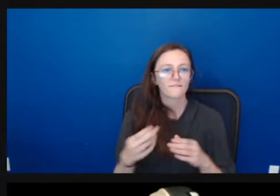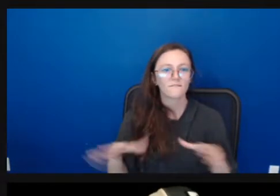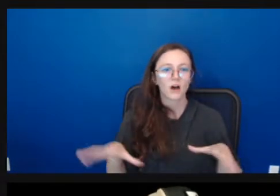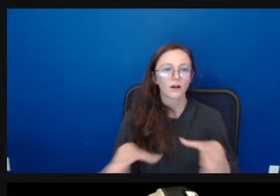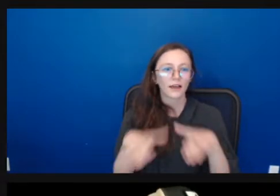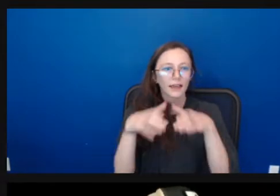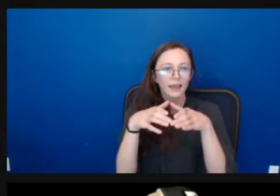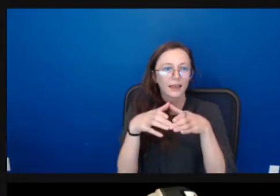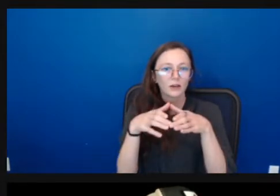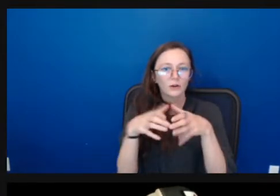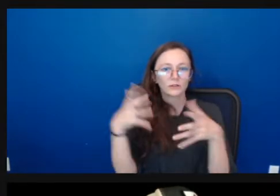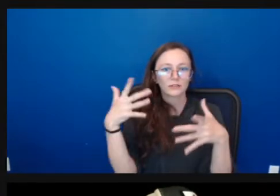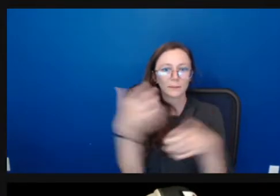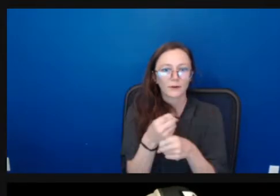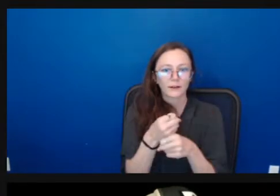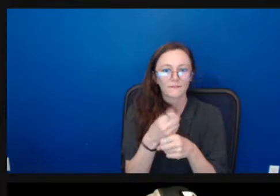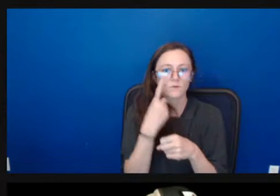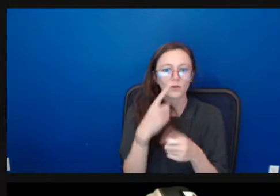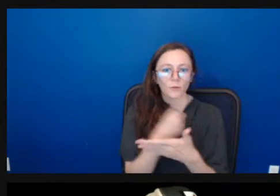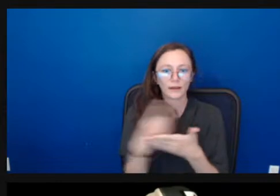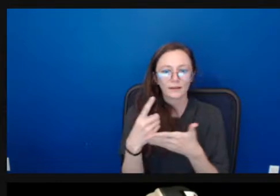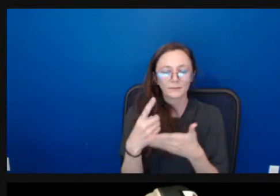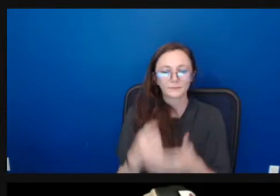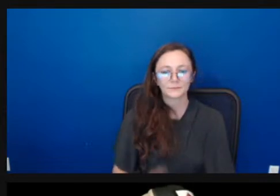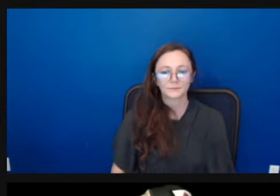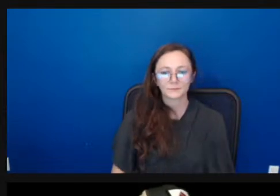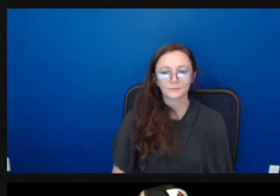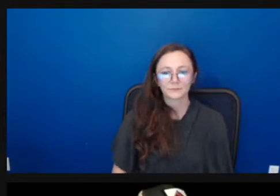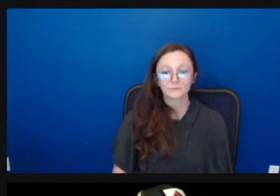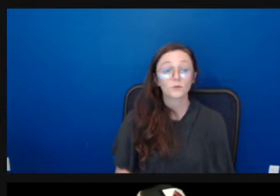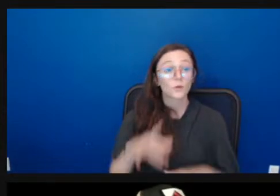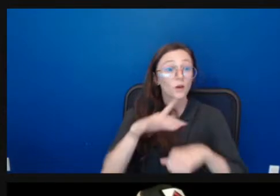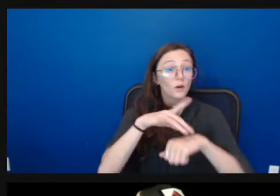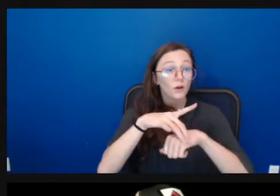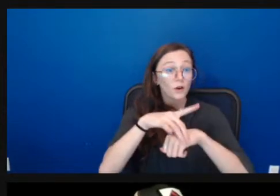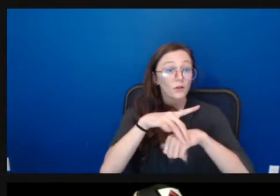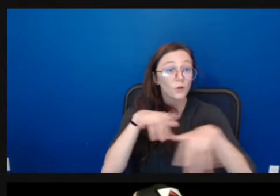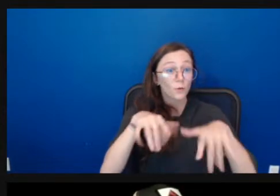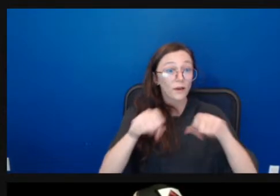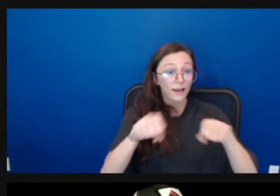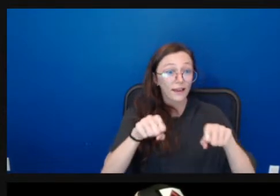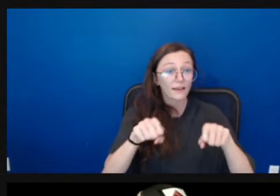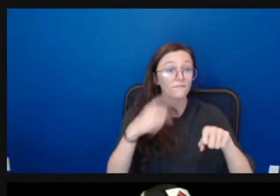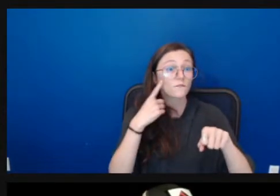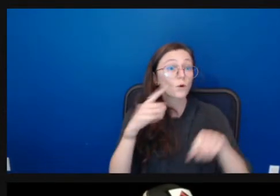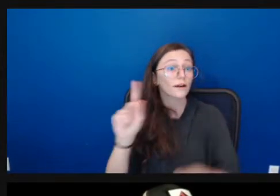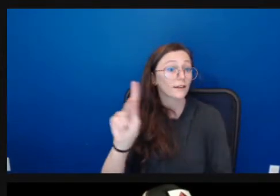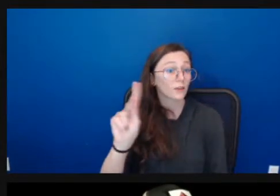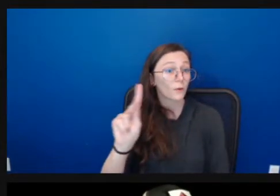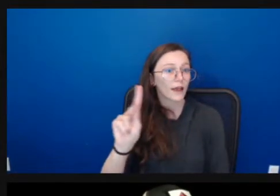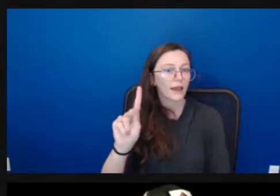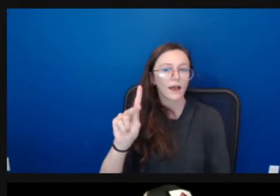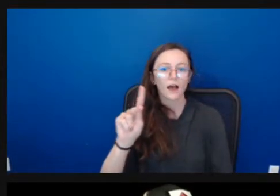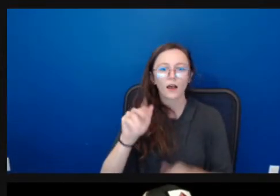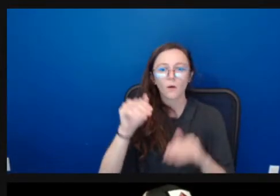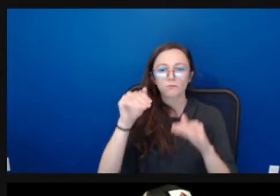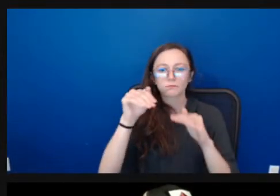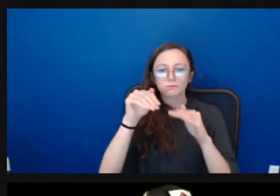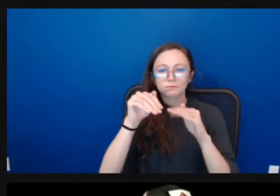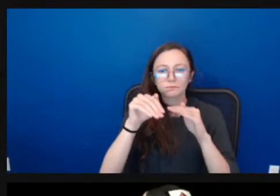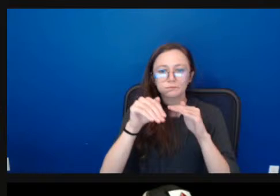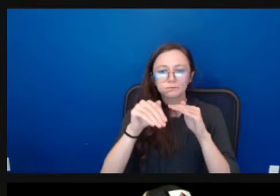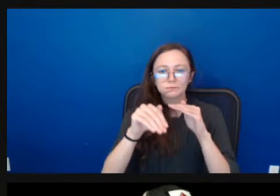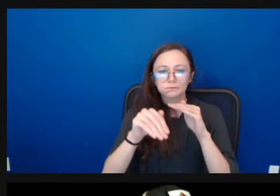So our Hawaiian volcano summary for the week. The earthquake rates have gone down on Kilauea. There are still earthquakes occurring